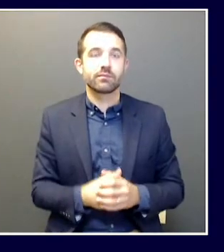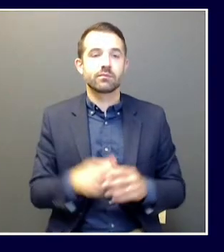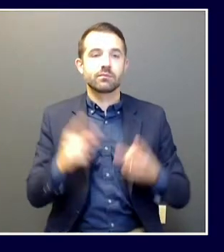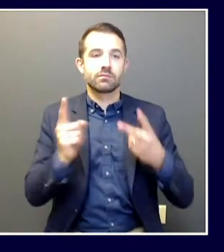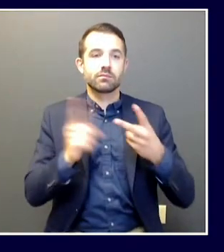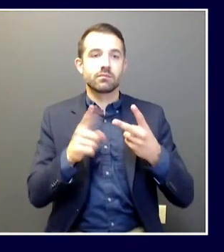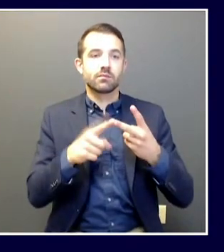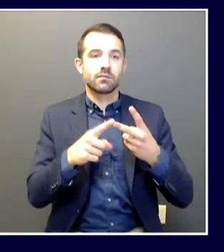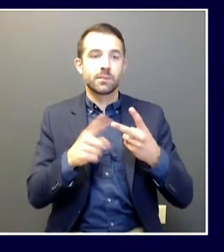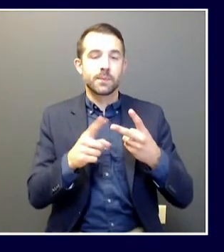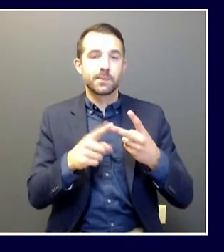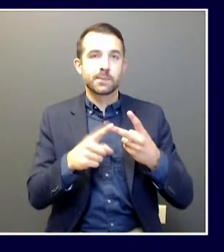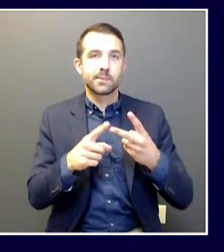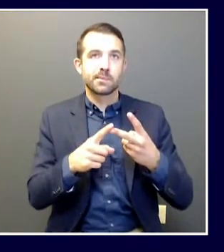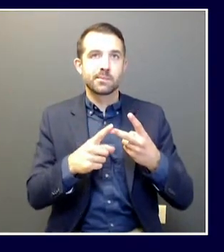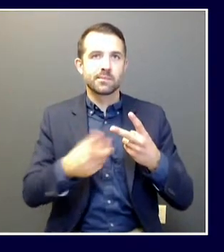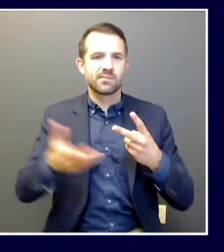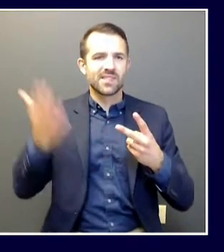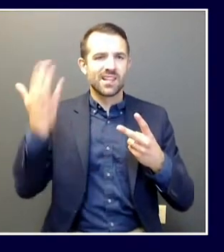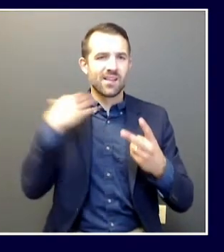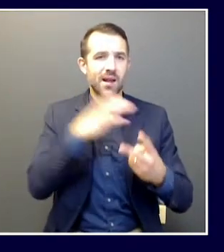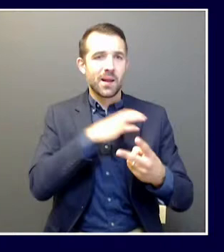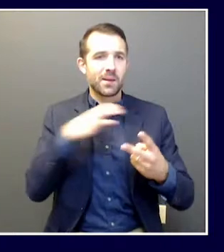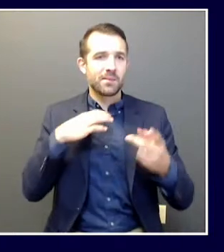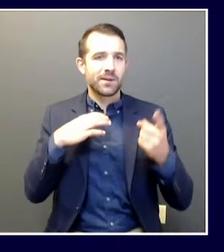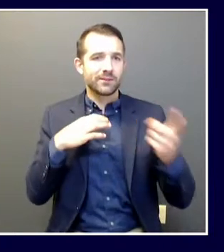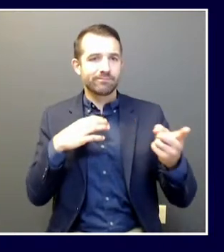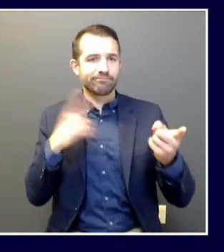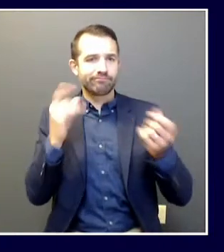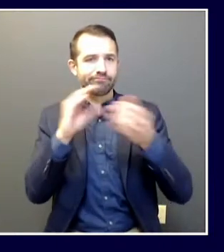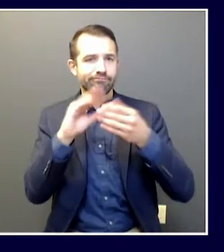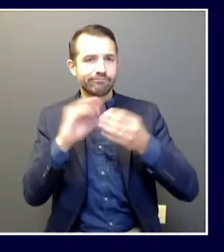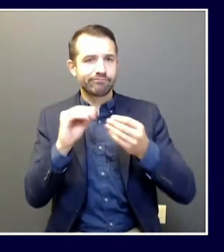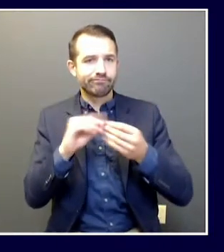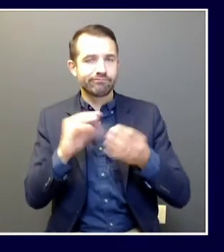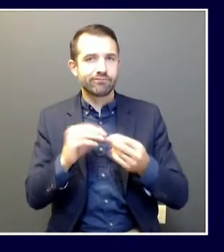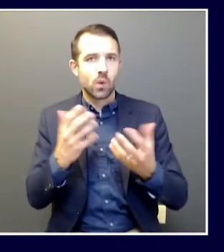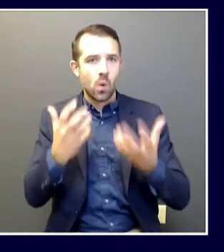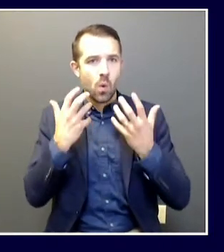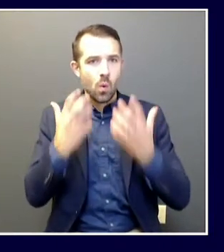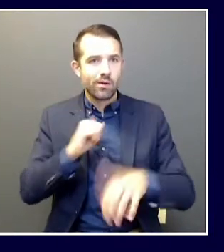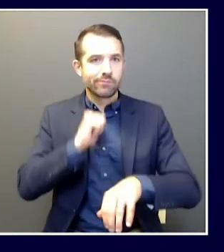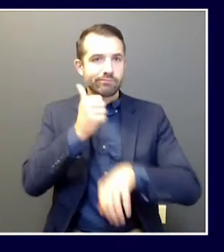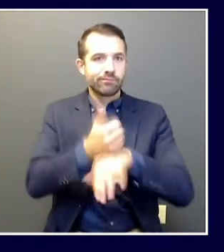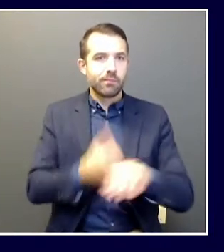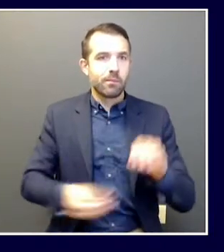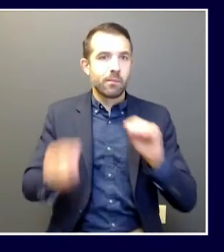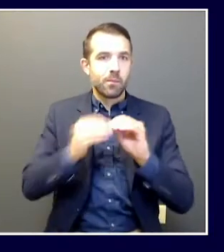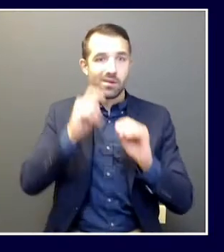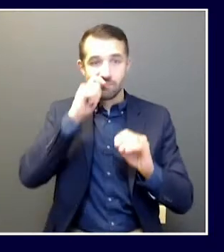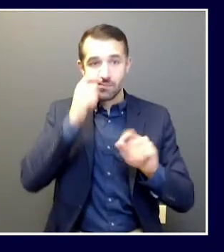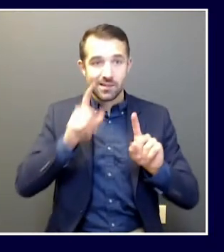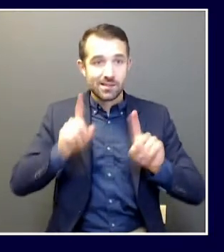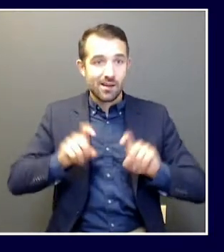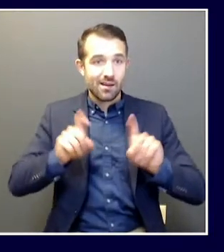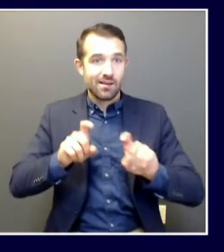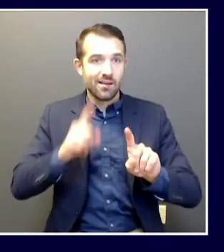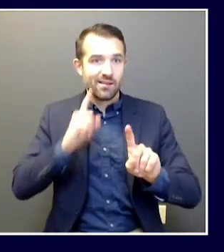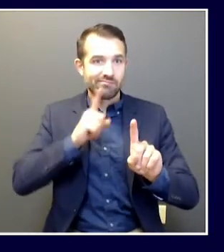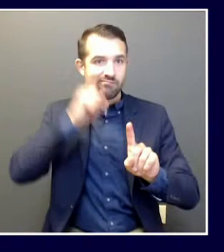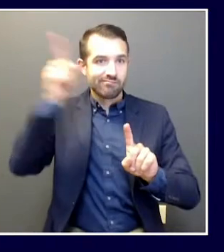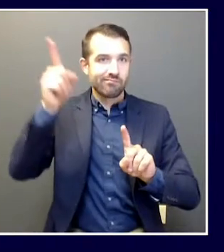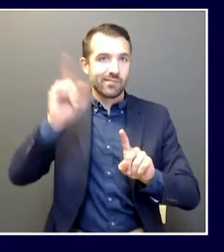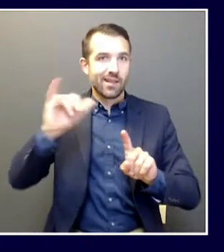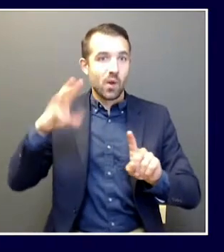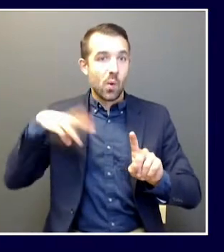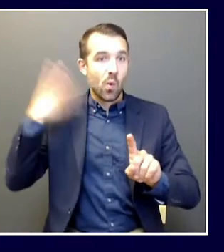you mentioned efforts to increase testing sites in rural counties like Washington County. I did see a press release come out